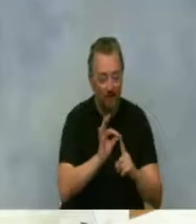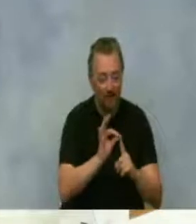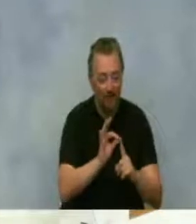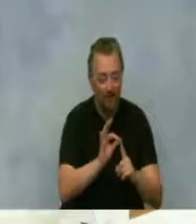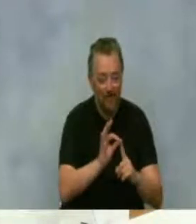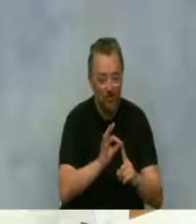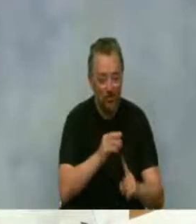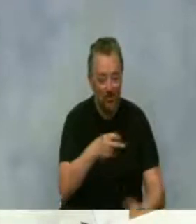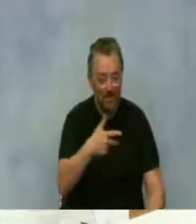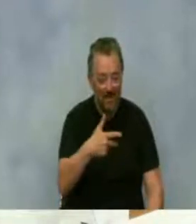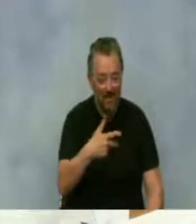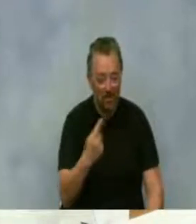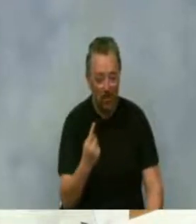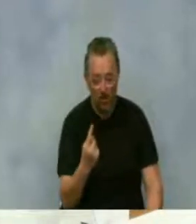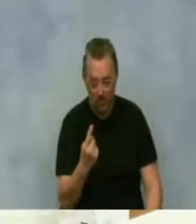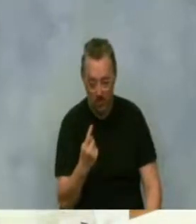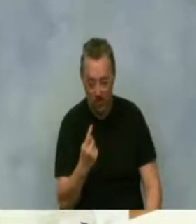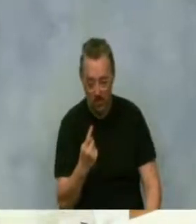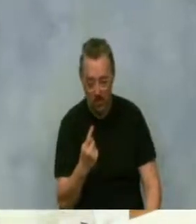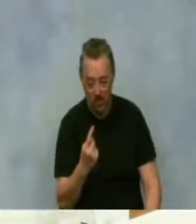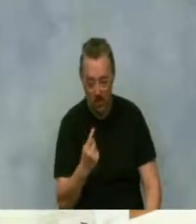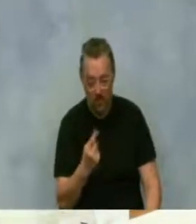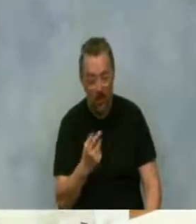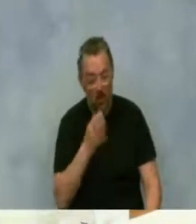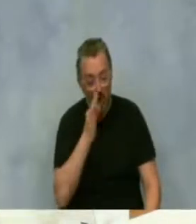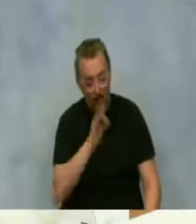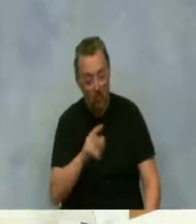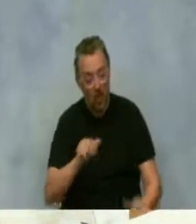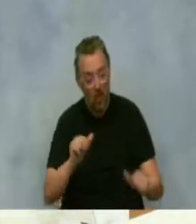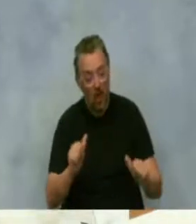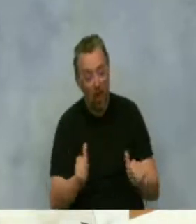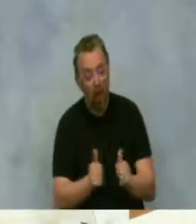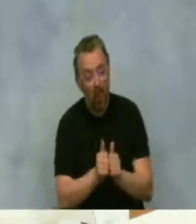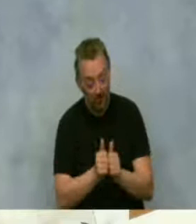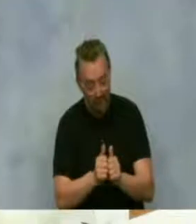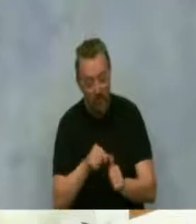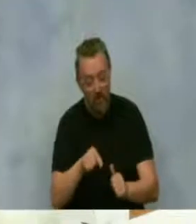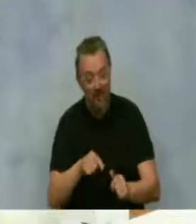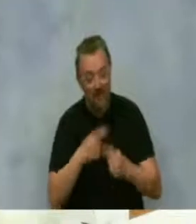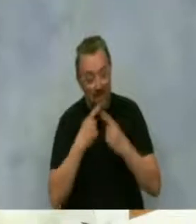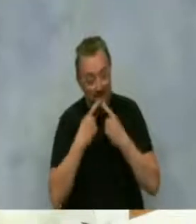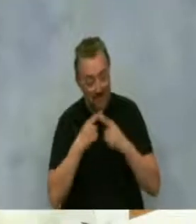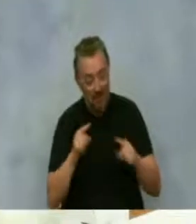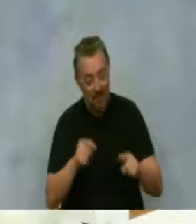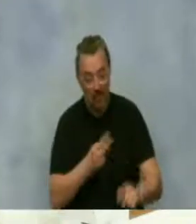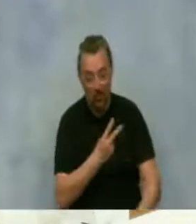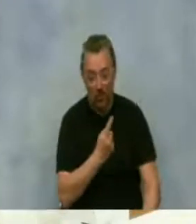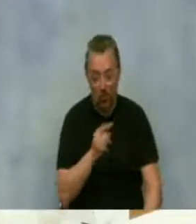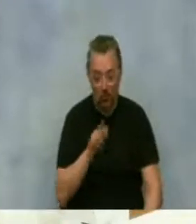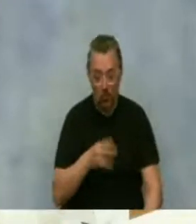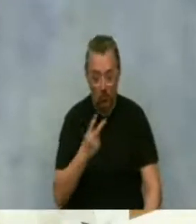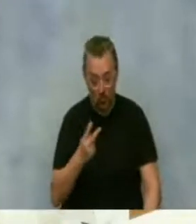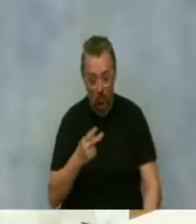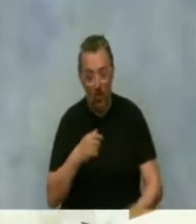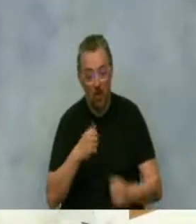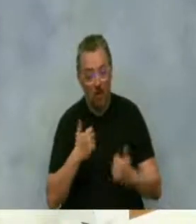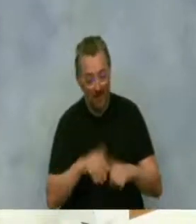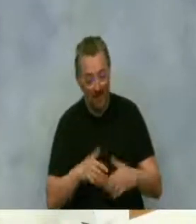committee is asked to approve that the South Lanarkshire Council annual assurance statement for 21-22